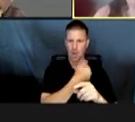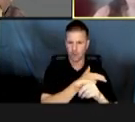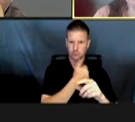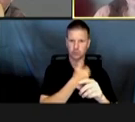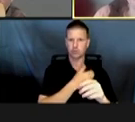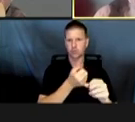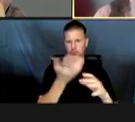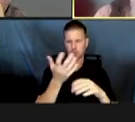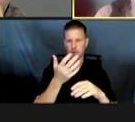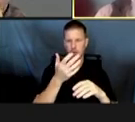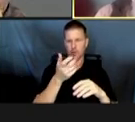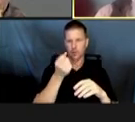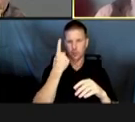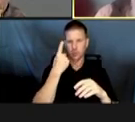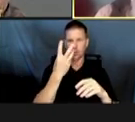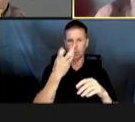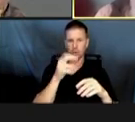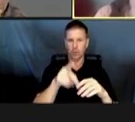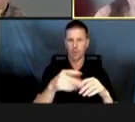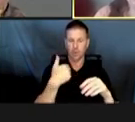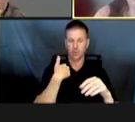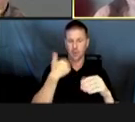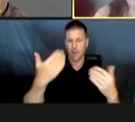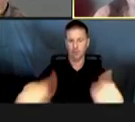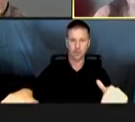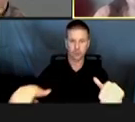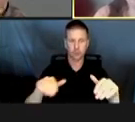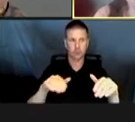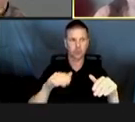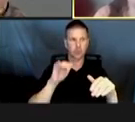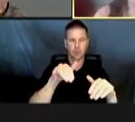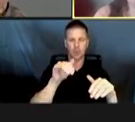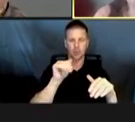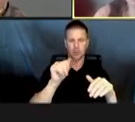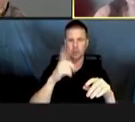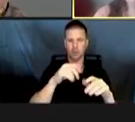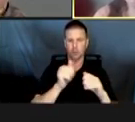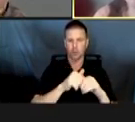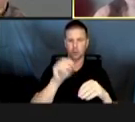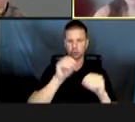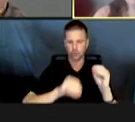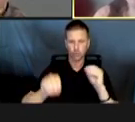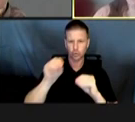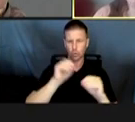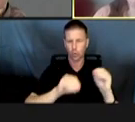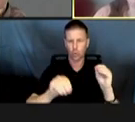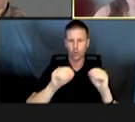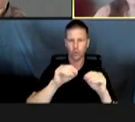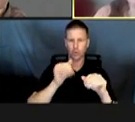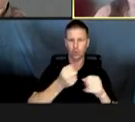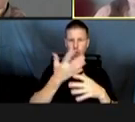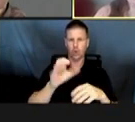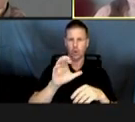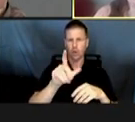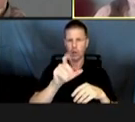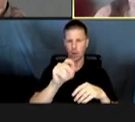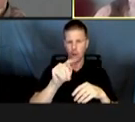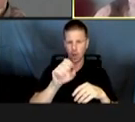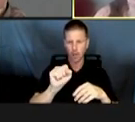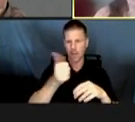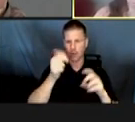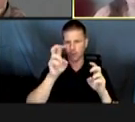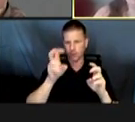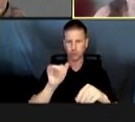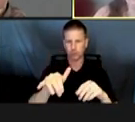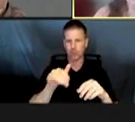if you understand, when you have an amputation, that can come with circulatory issues that causes clots and other issues that can